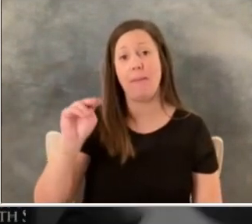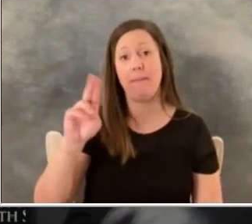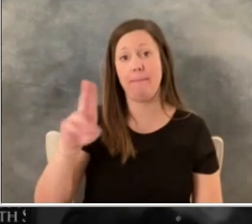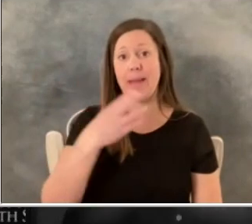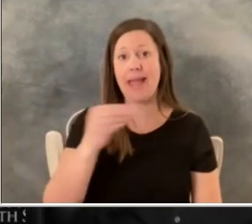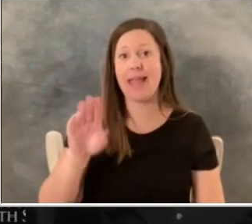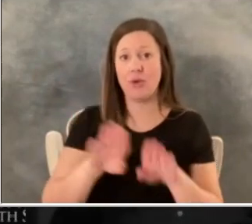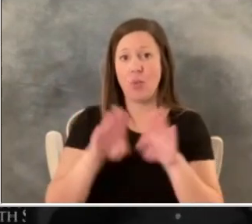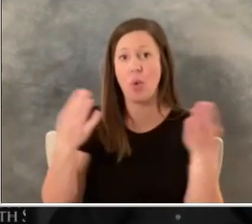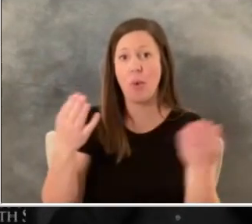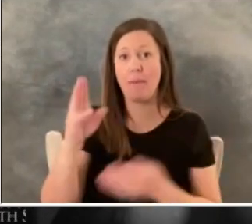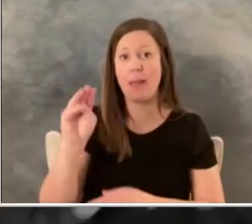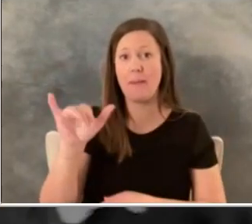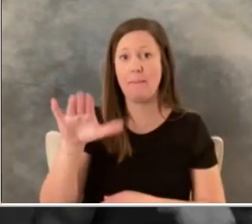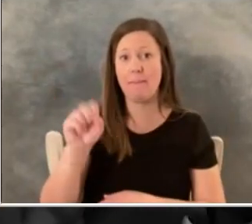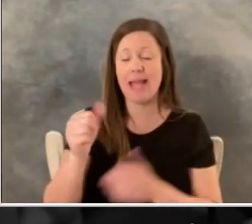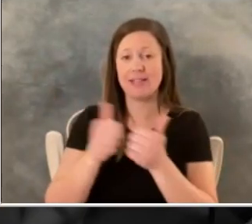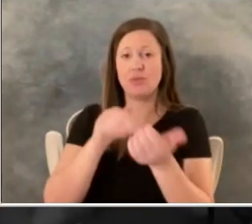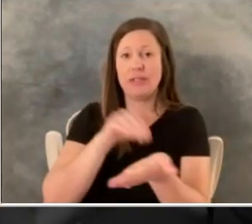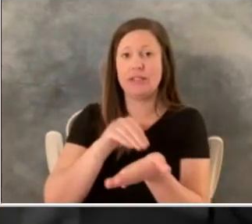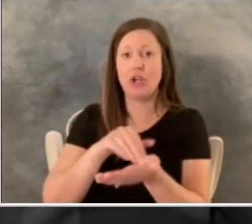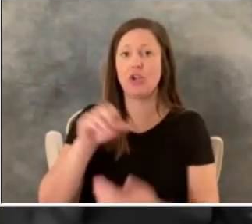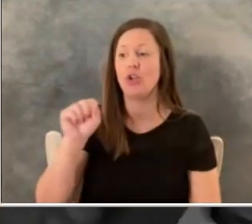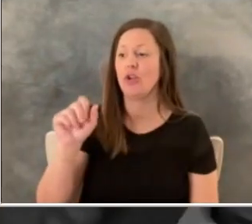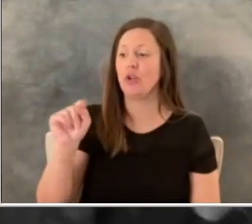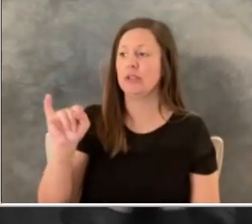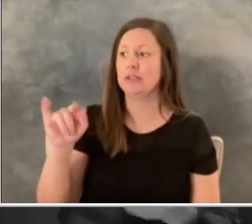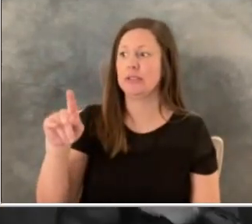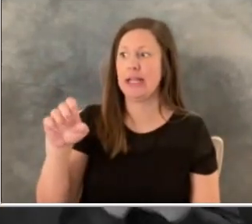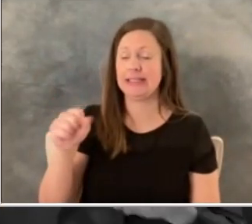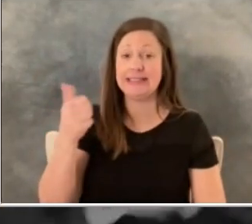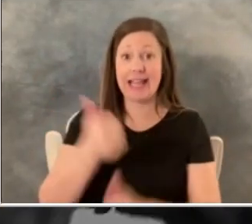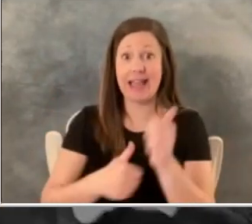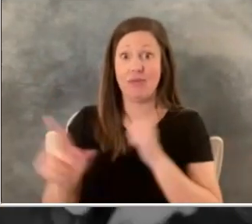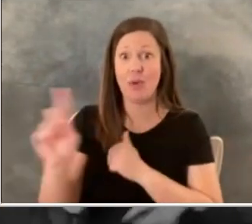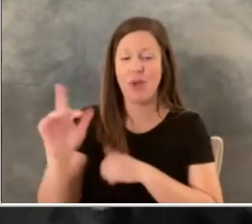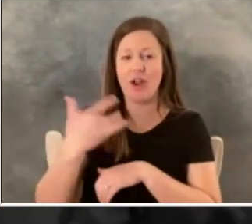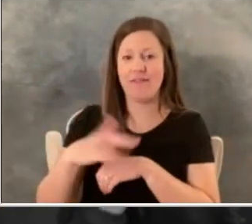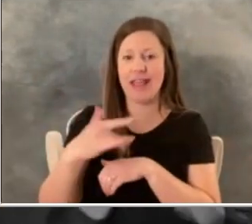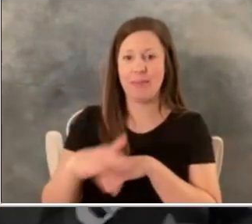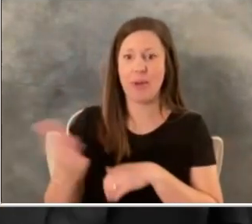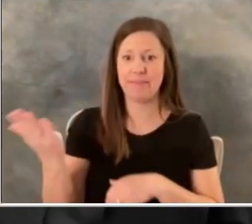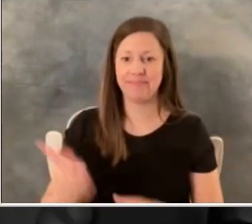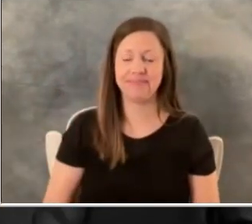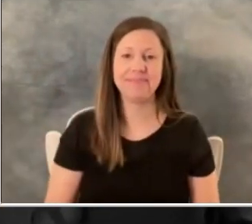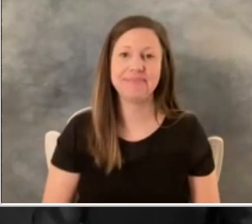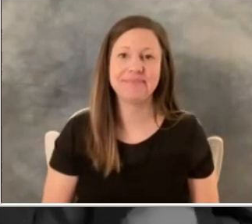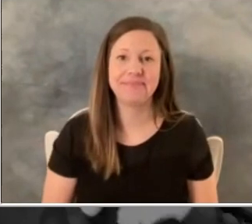Mics with Dr. Stites podcast. Now everywhere podcasts are available.